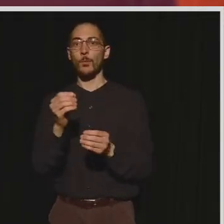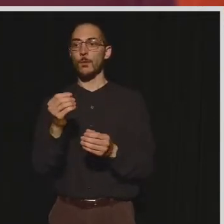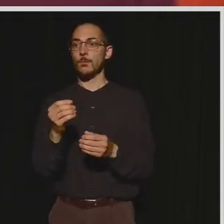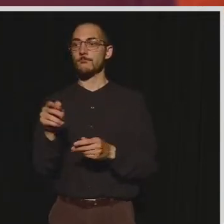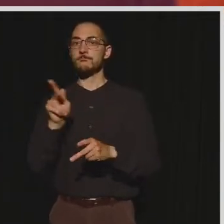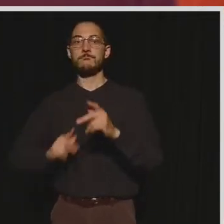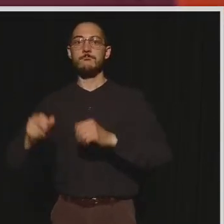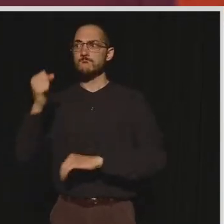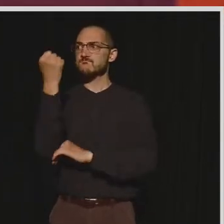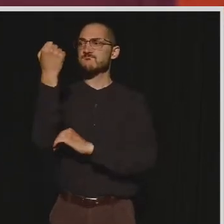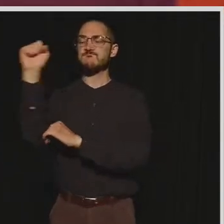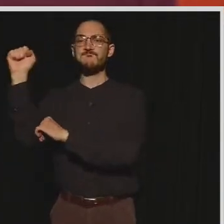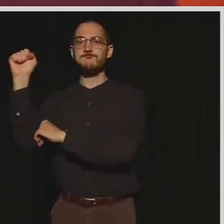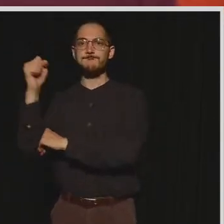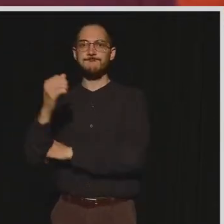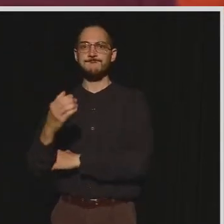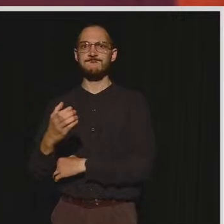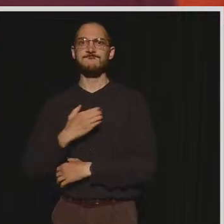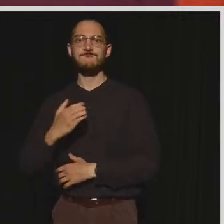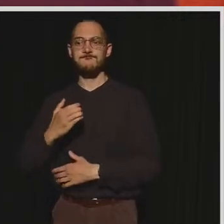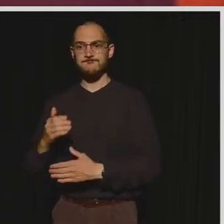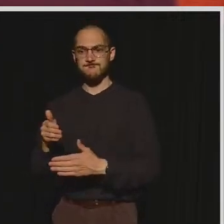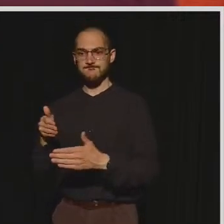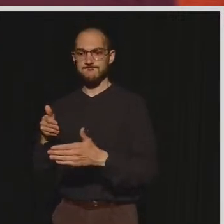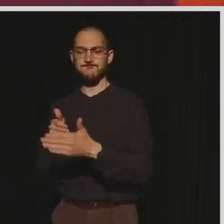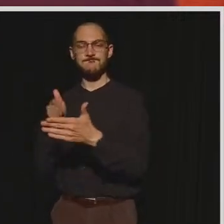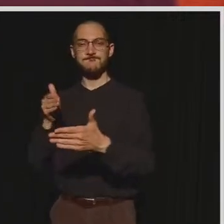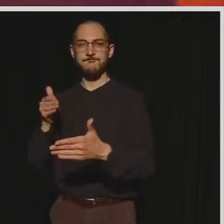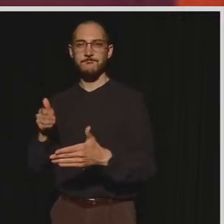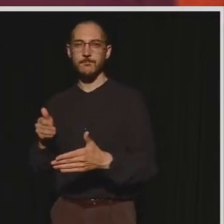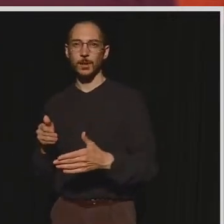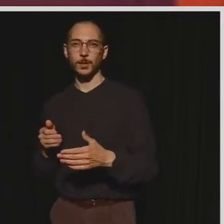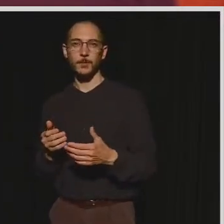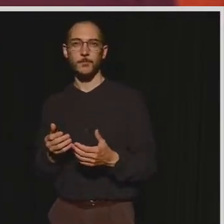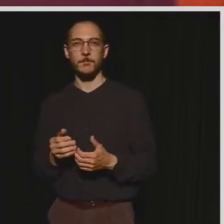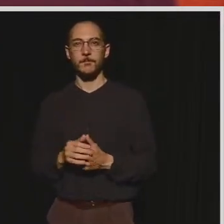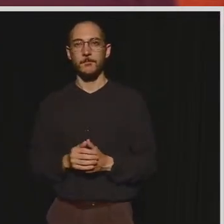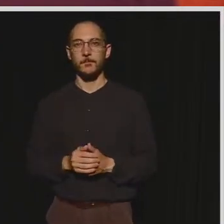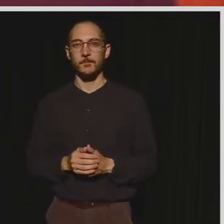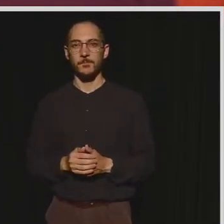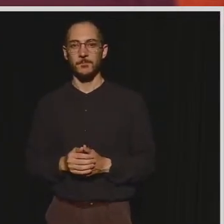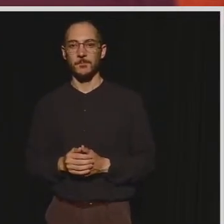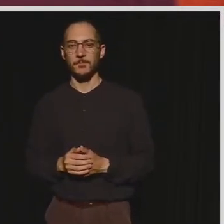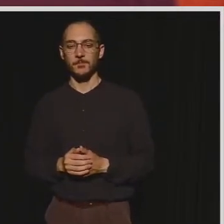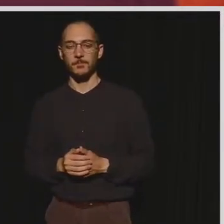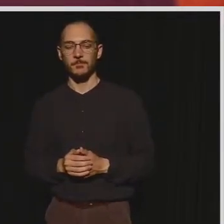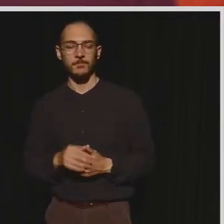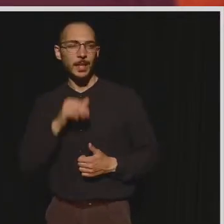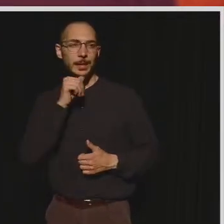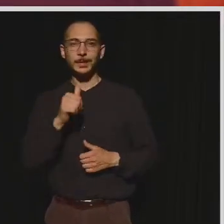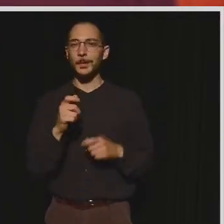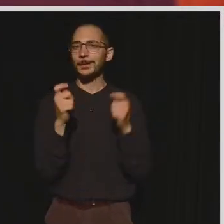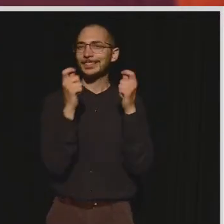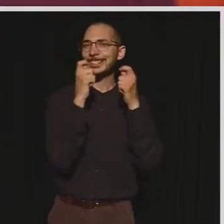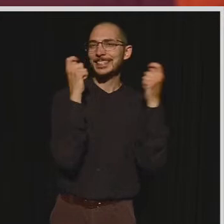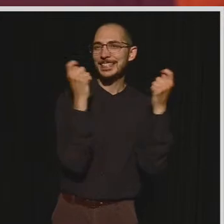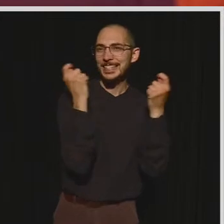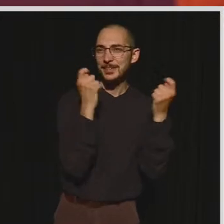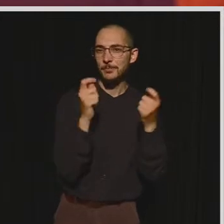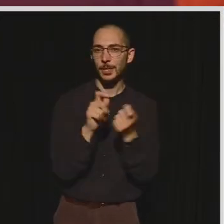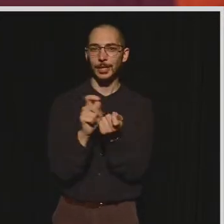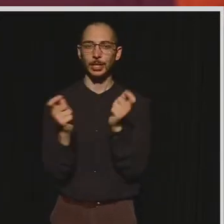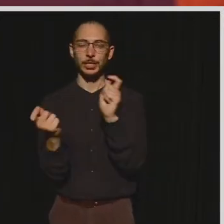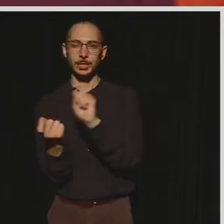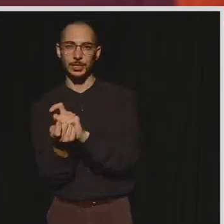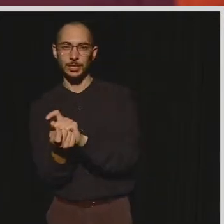And once again, it's really moving towards this sense of collective survival. I think about some of the marches that happened